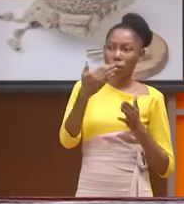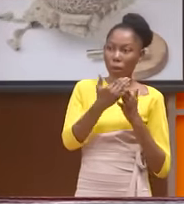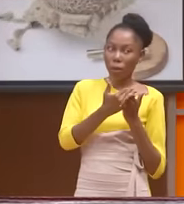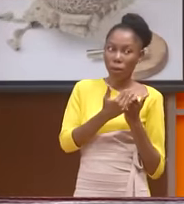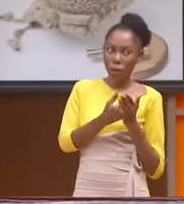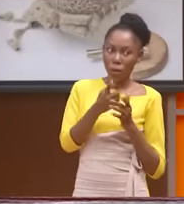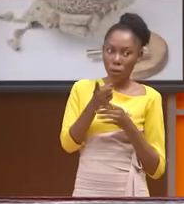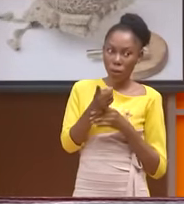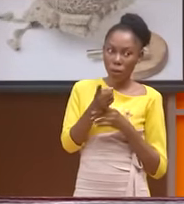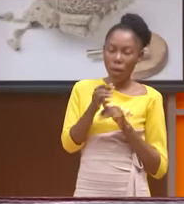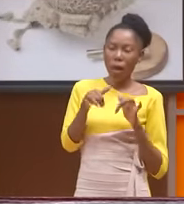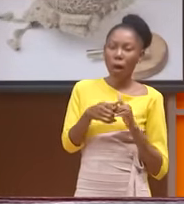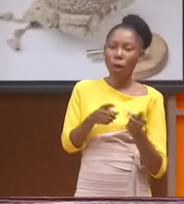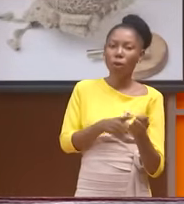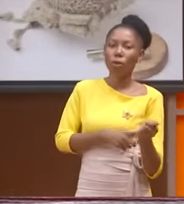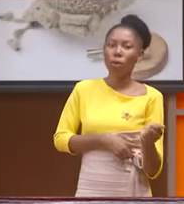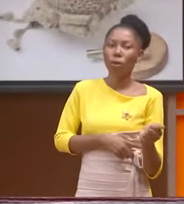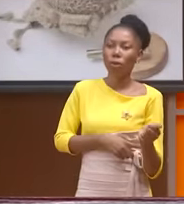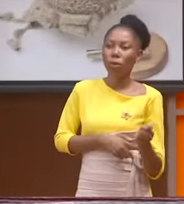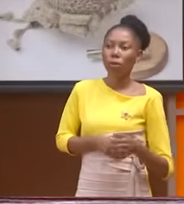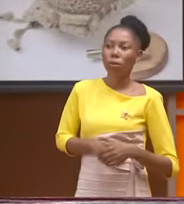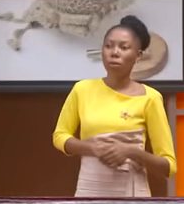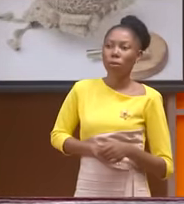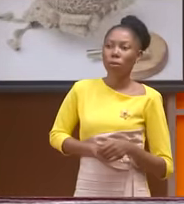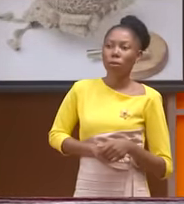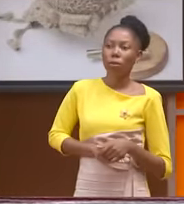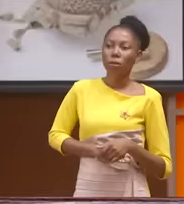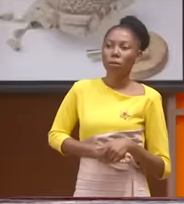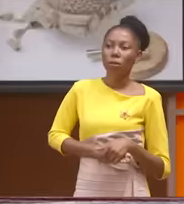you, how long did it last?